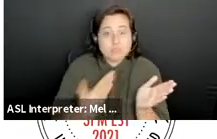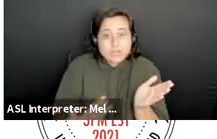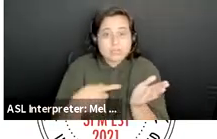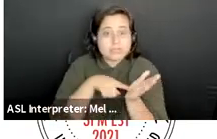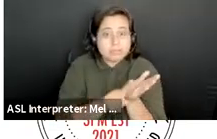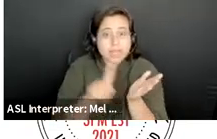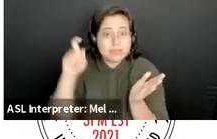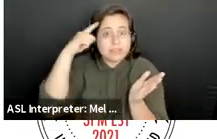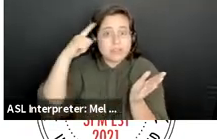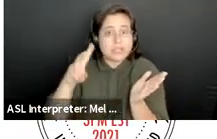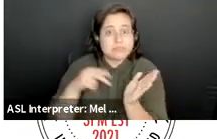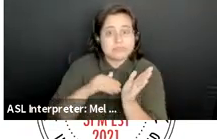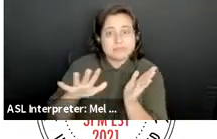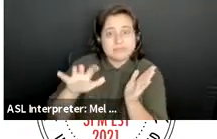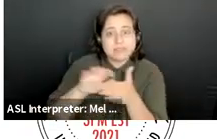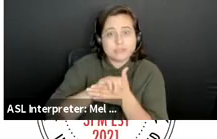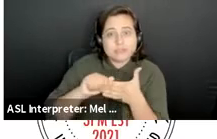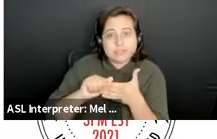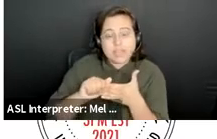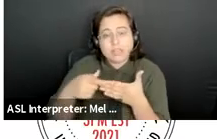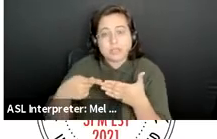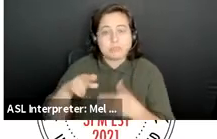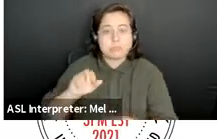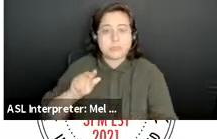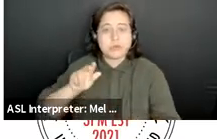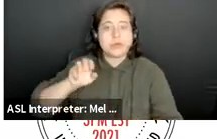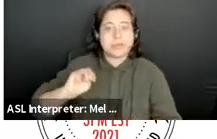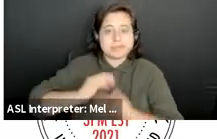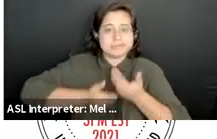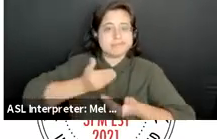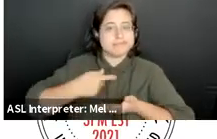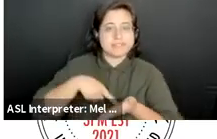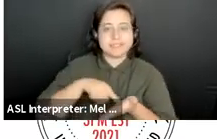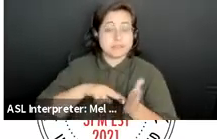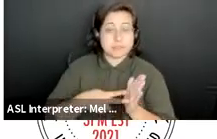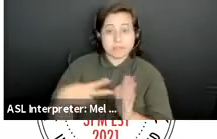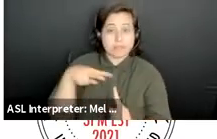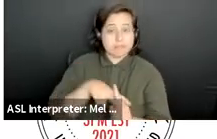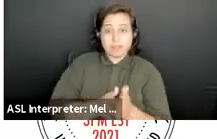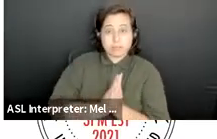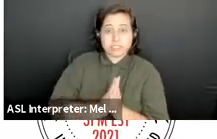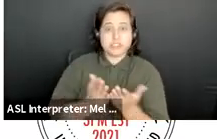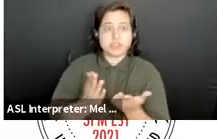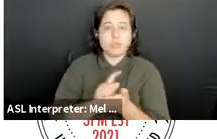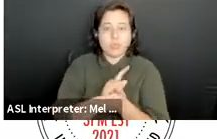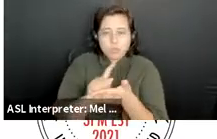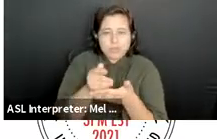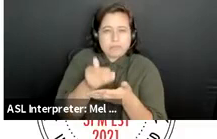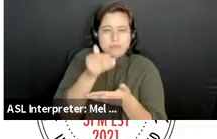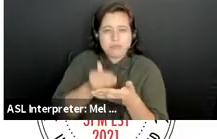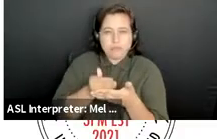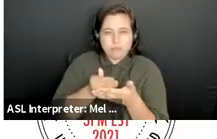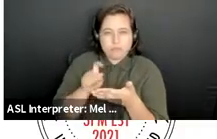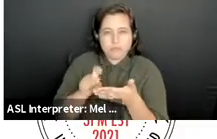government's $2,500 premium processing fee, you could file the petition a week before the artist needs